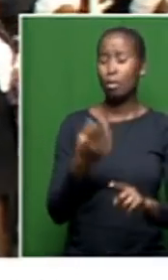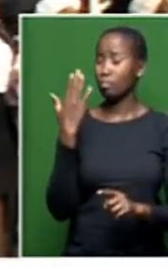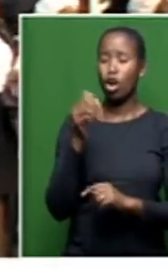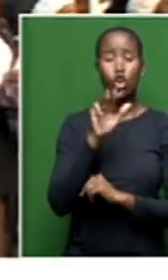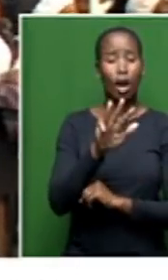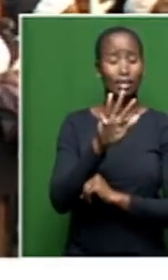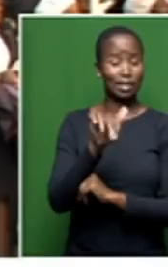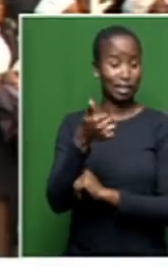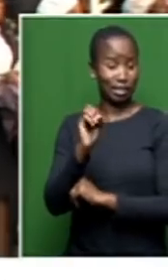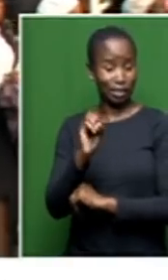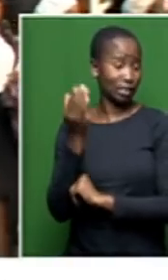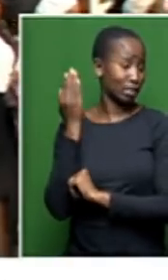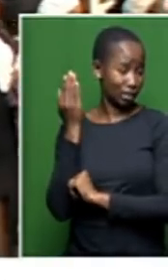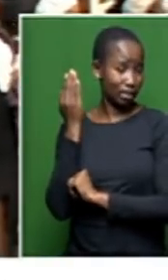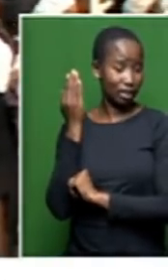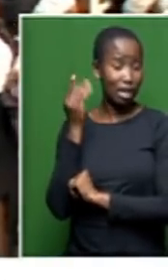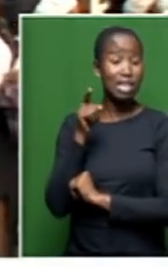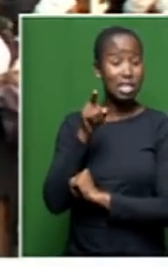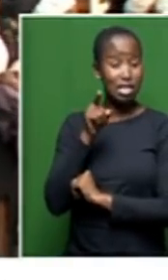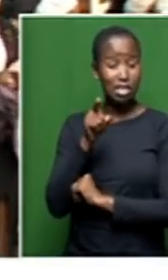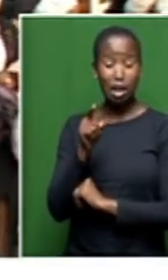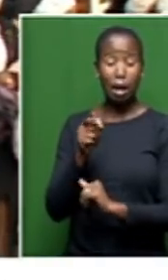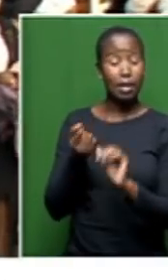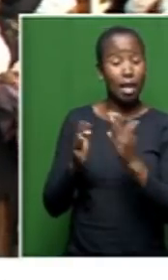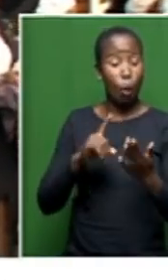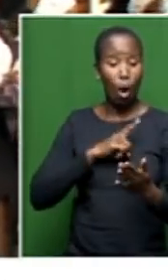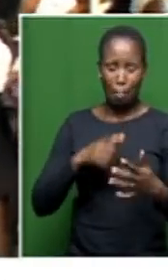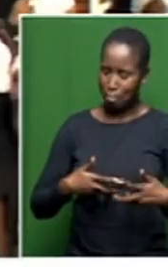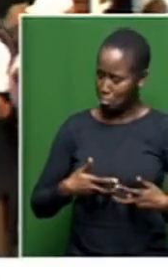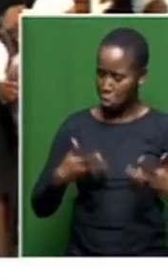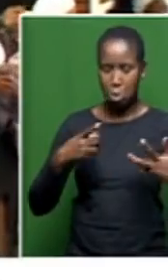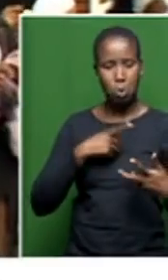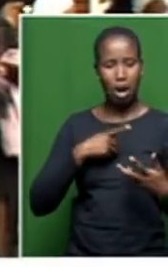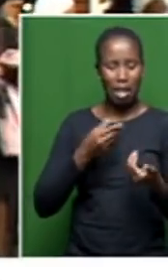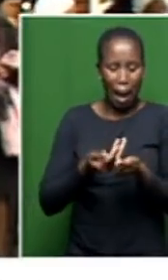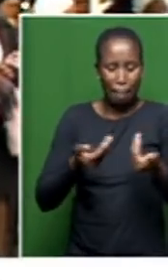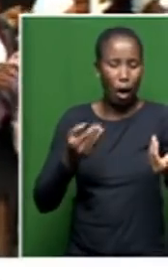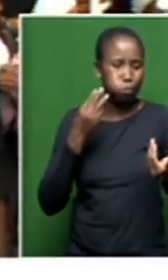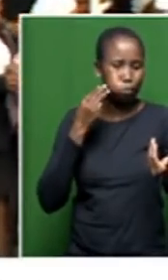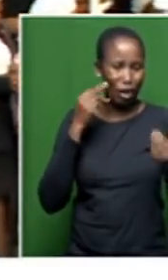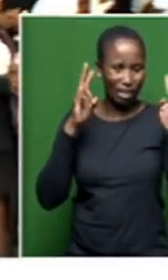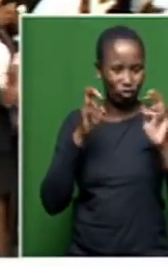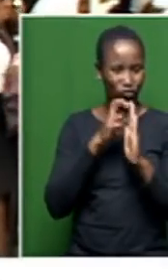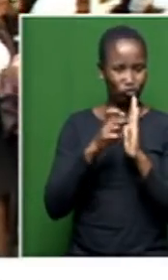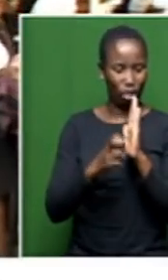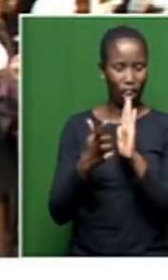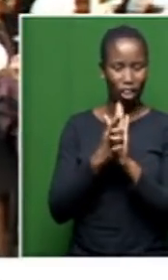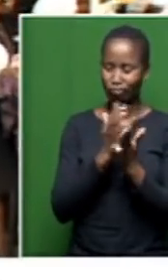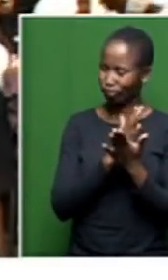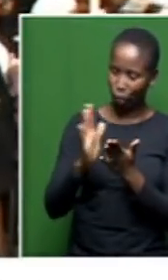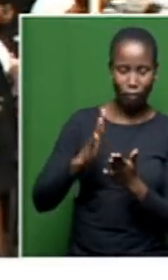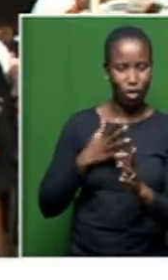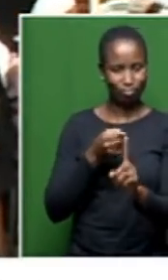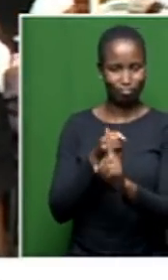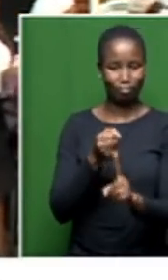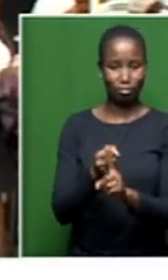1960. And of course, they were met by the apartheid, the brutal apartheid forces. They were killed and they are laid here today. And